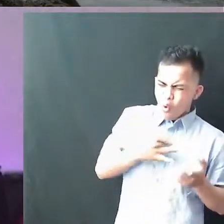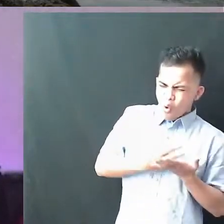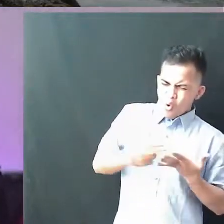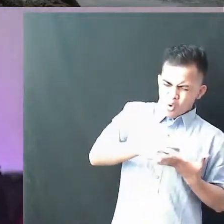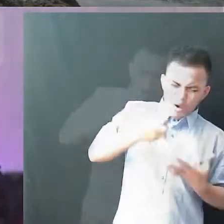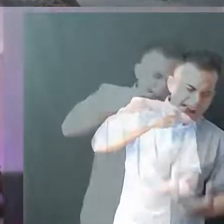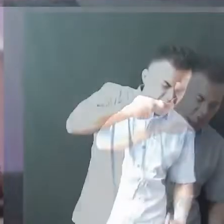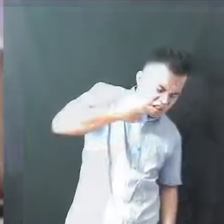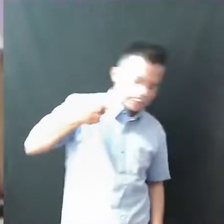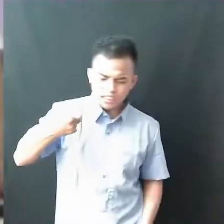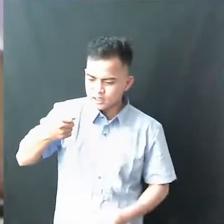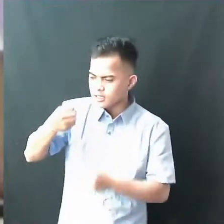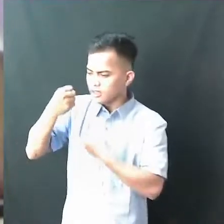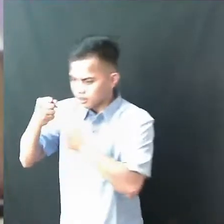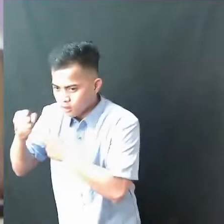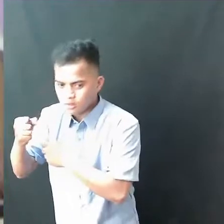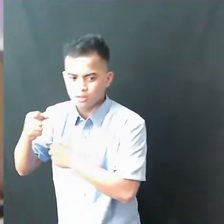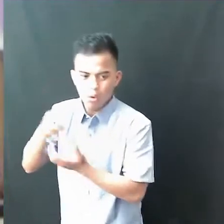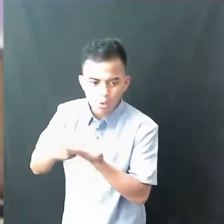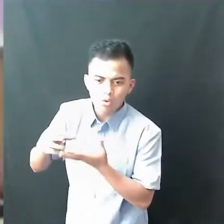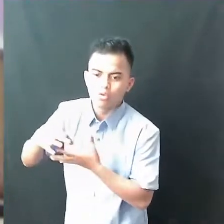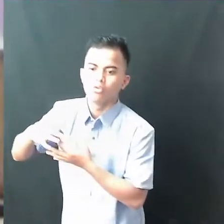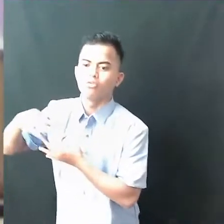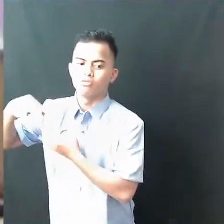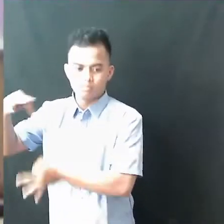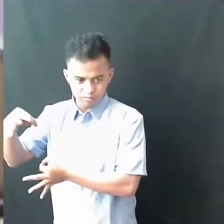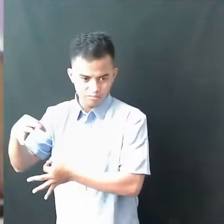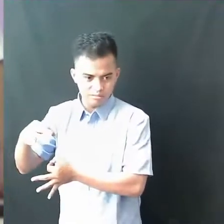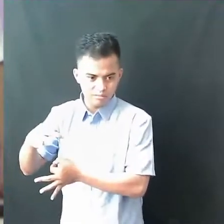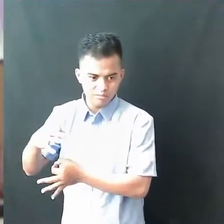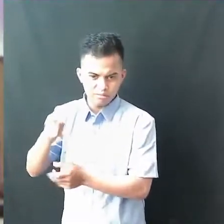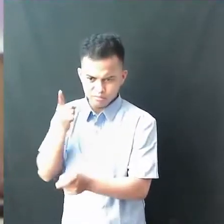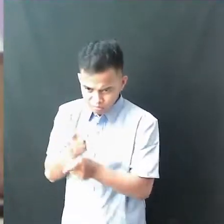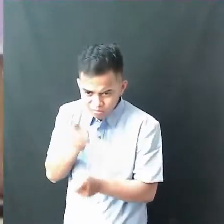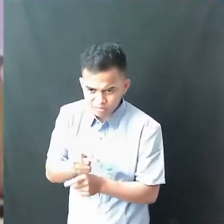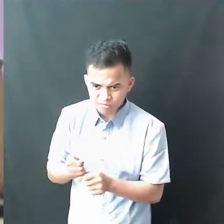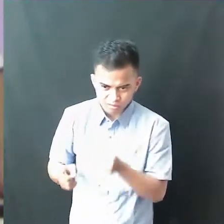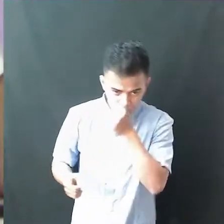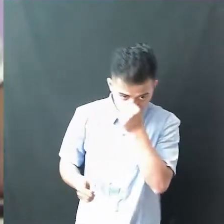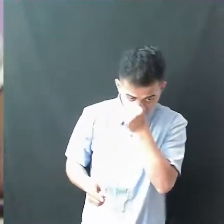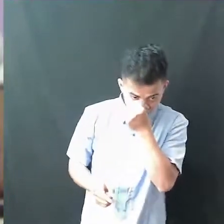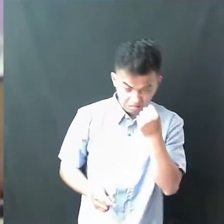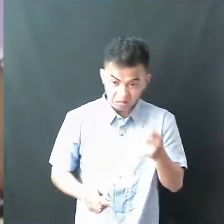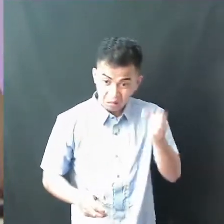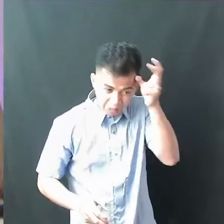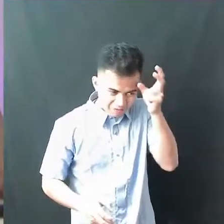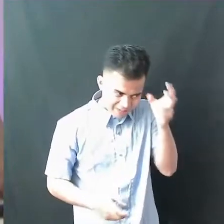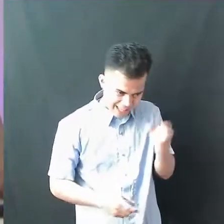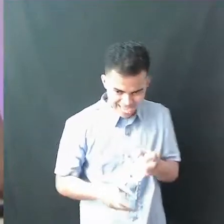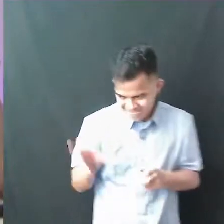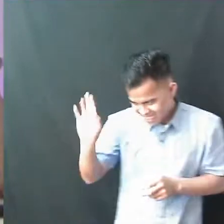That's where we will fight the devil and we will win. When we yield